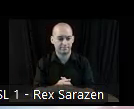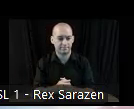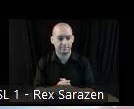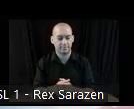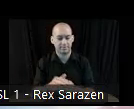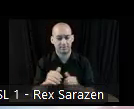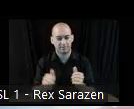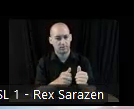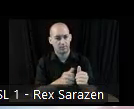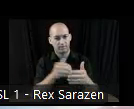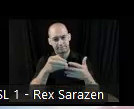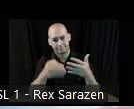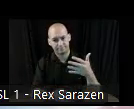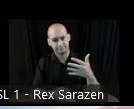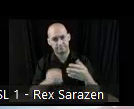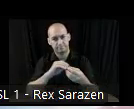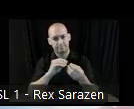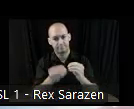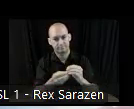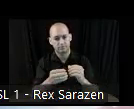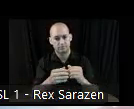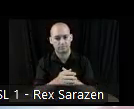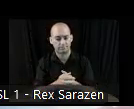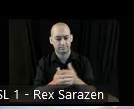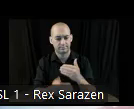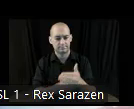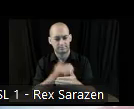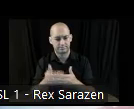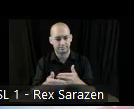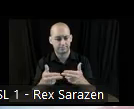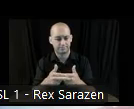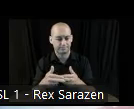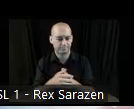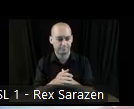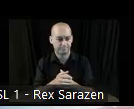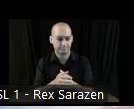numbers. So please, next slide, please.